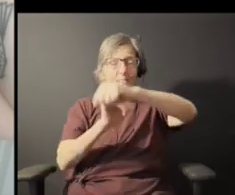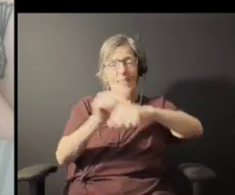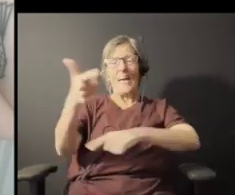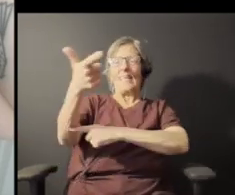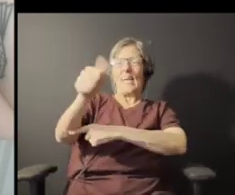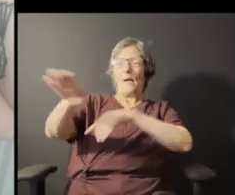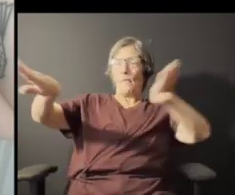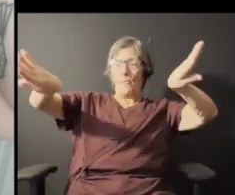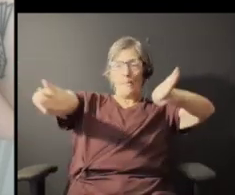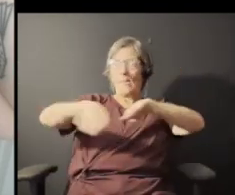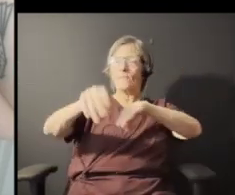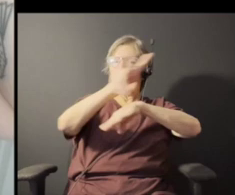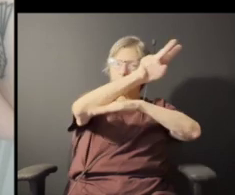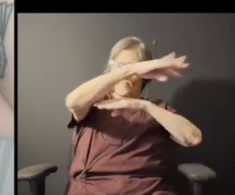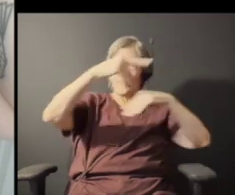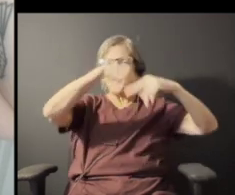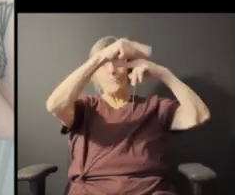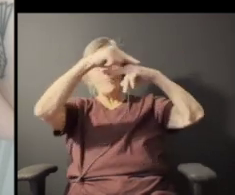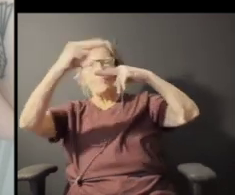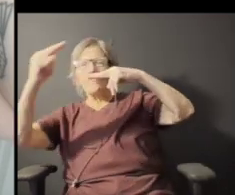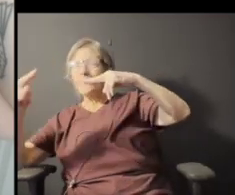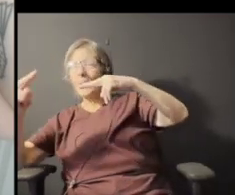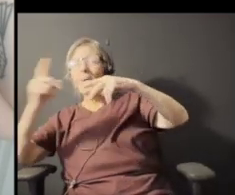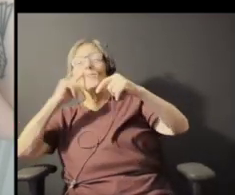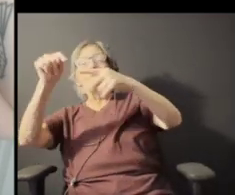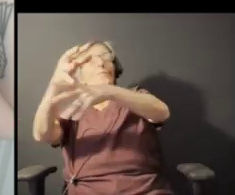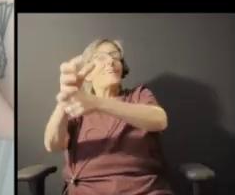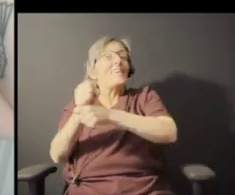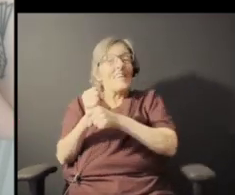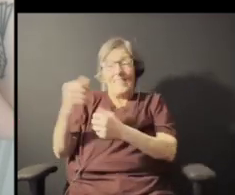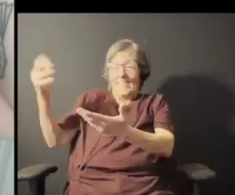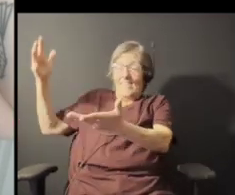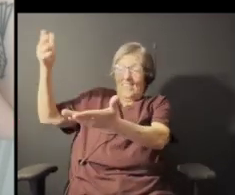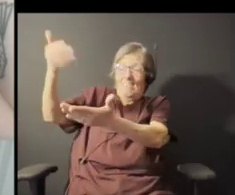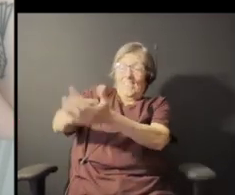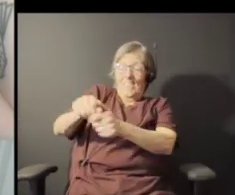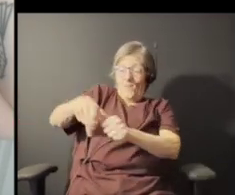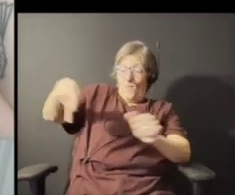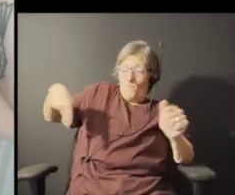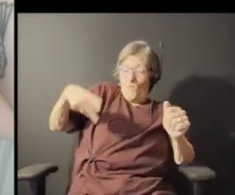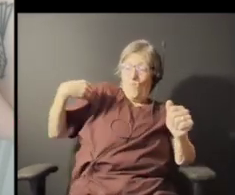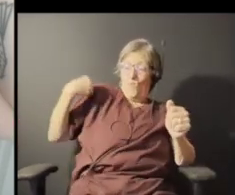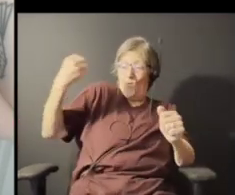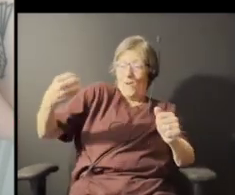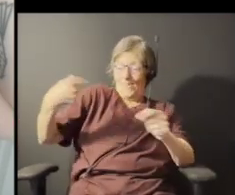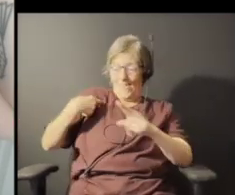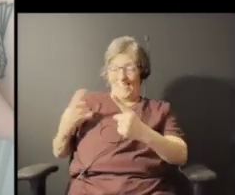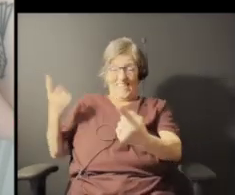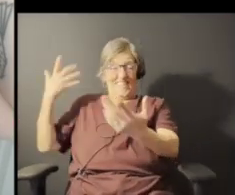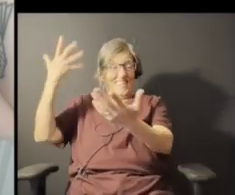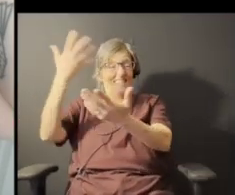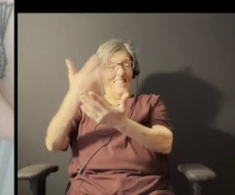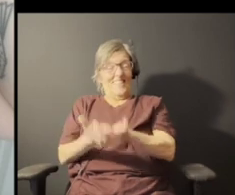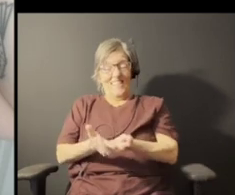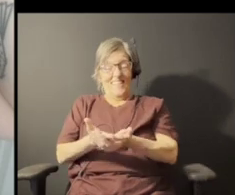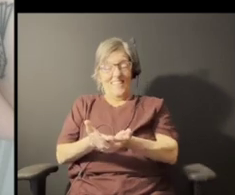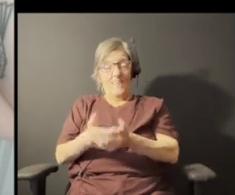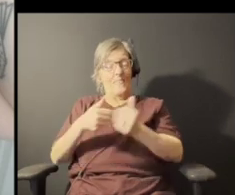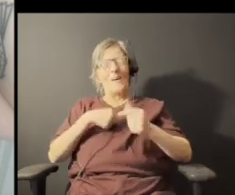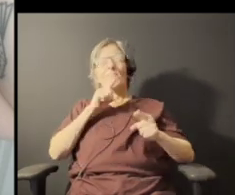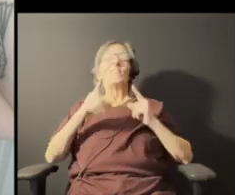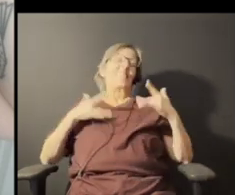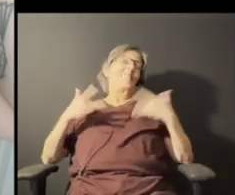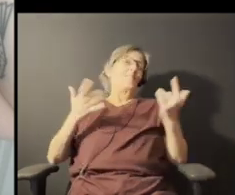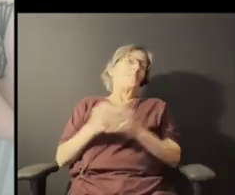that gap of not having been able to find that getting here. And so I'm